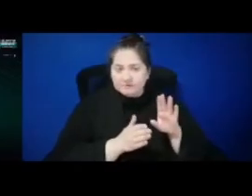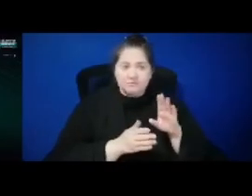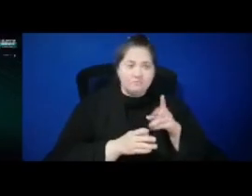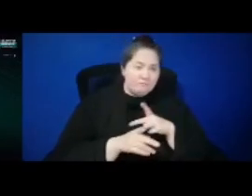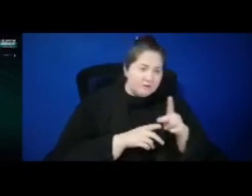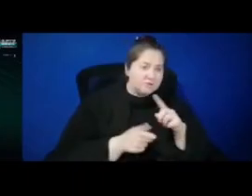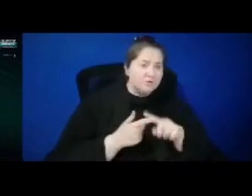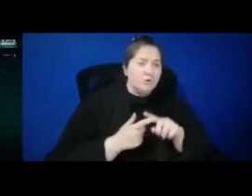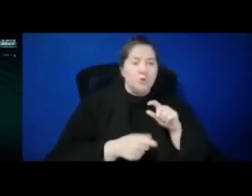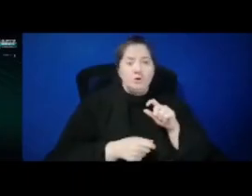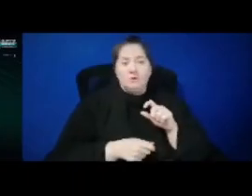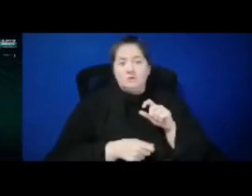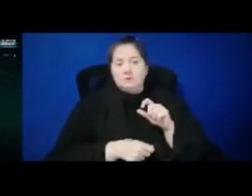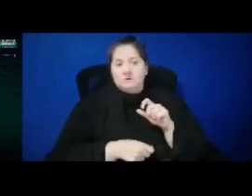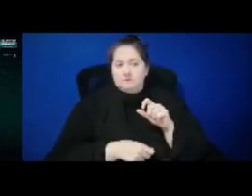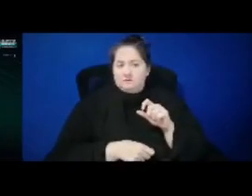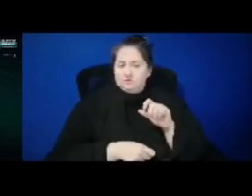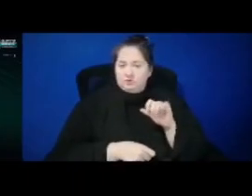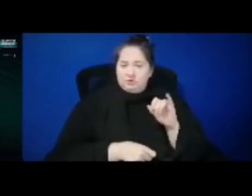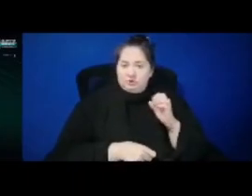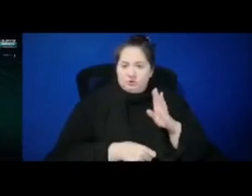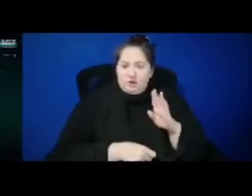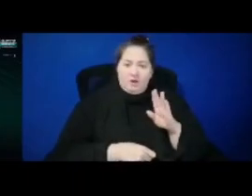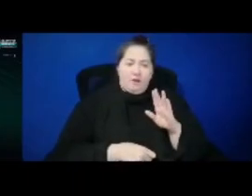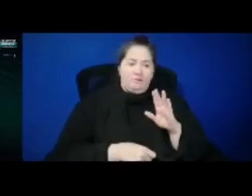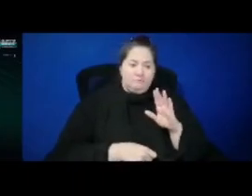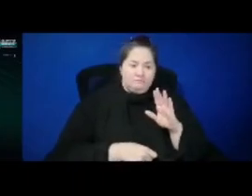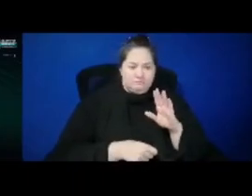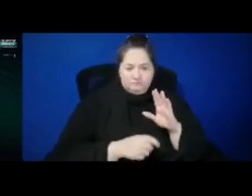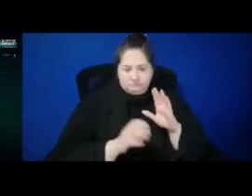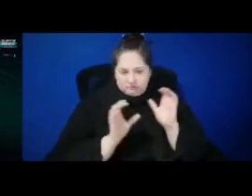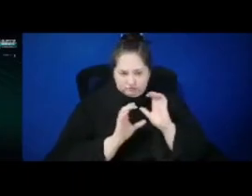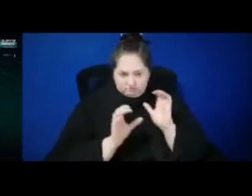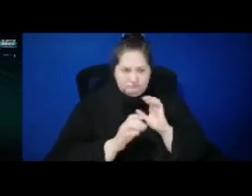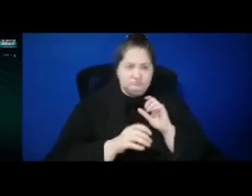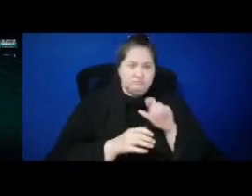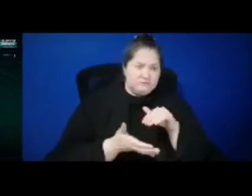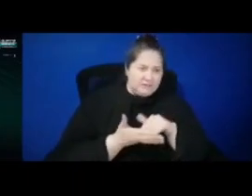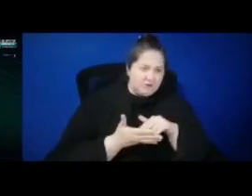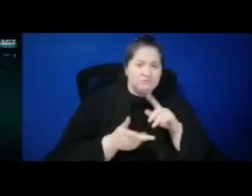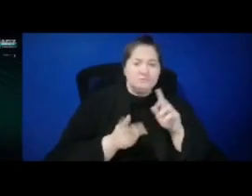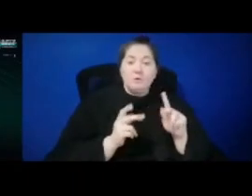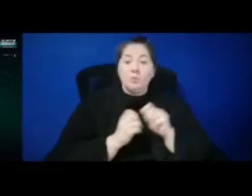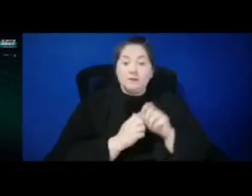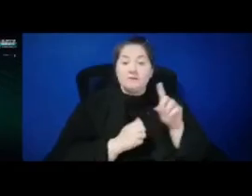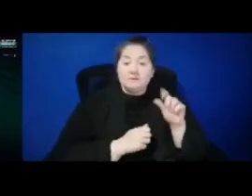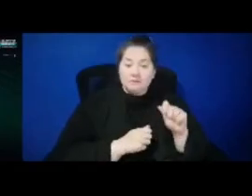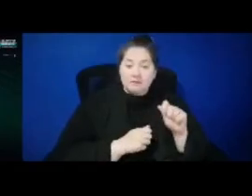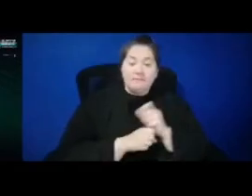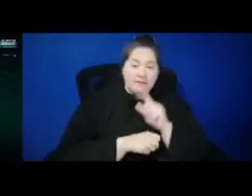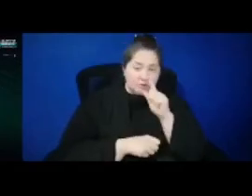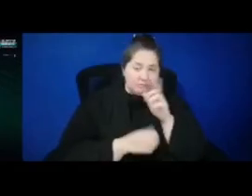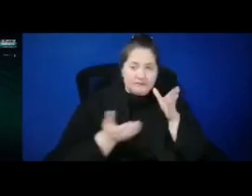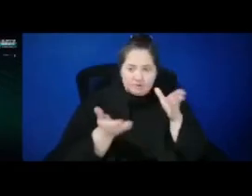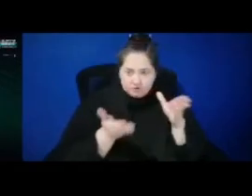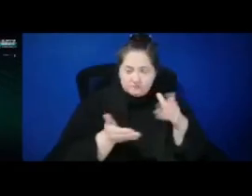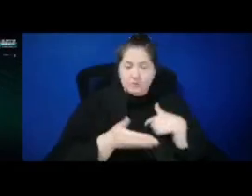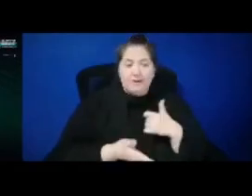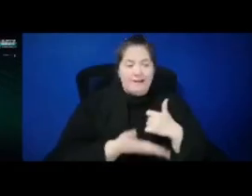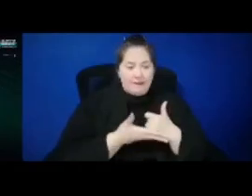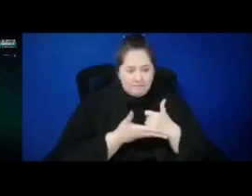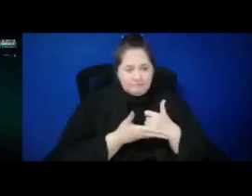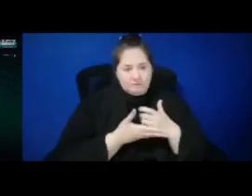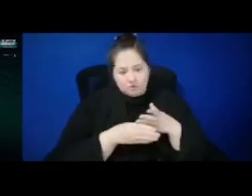in that WIOA space to make sure that people with disabilities are being served. So we want to help increase